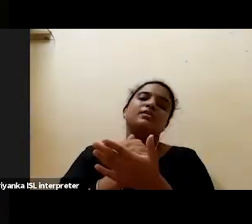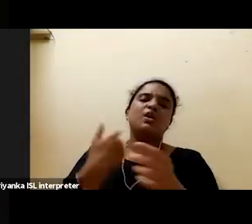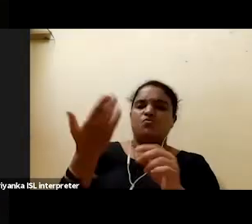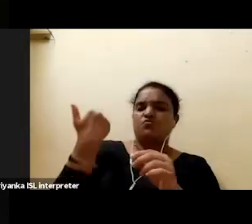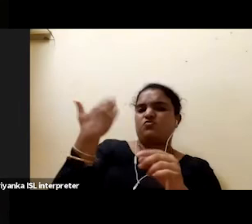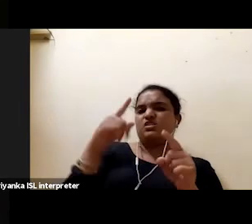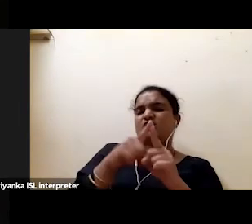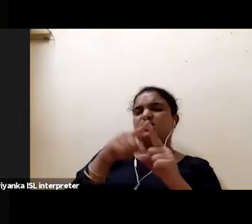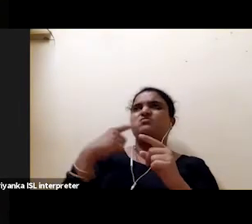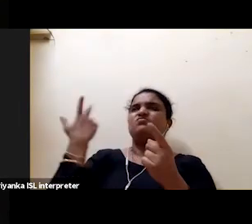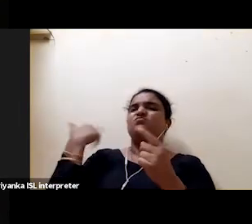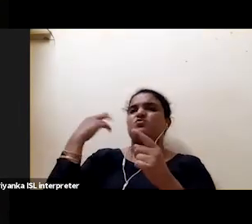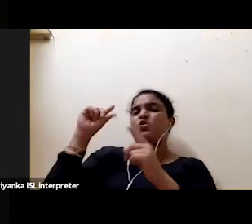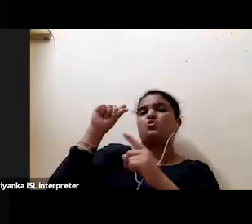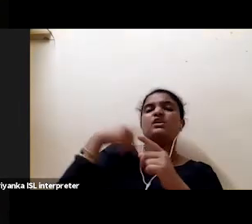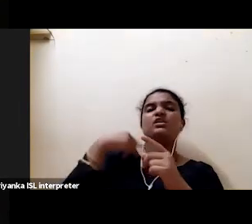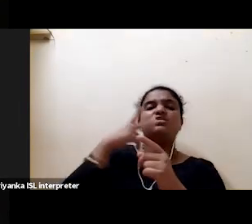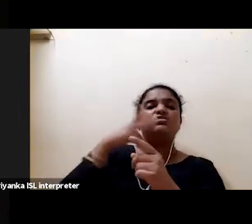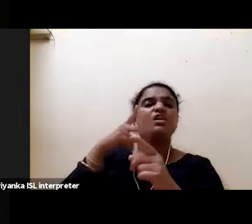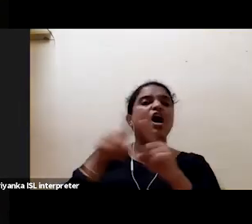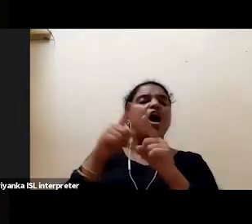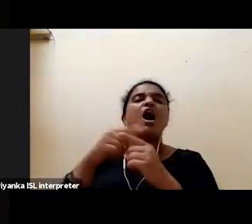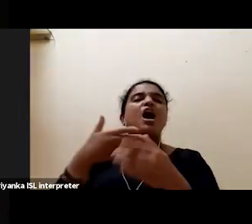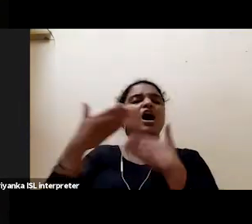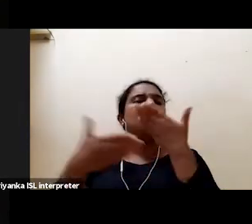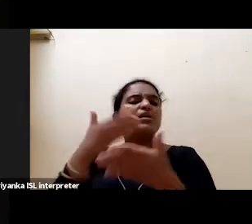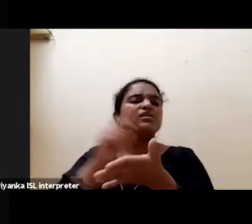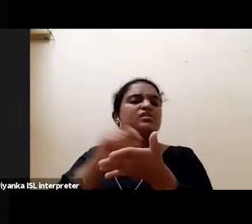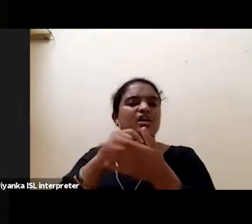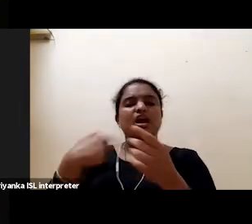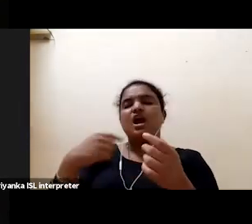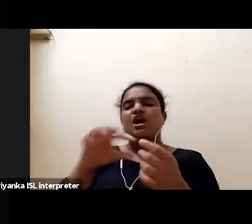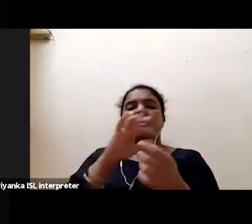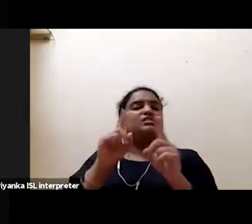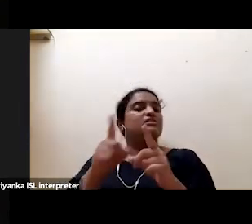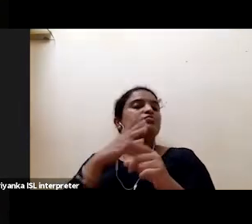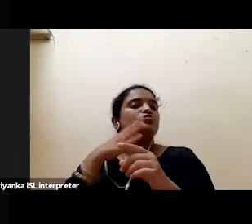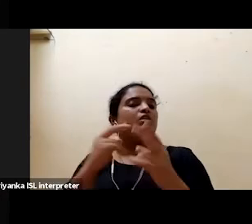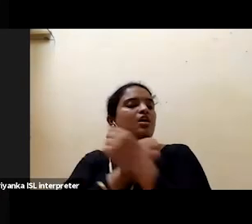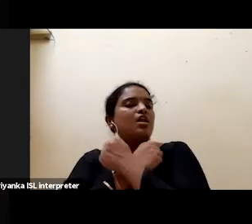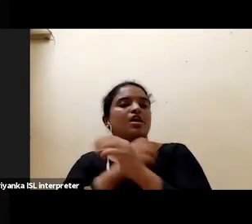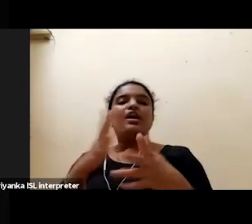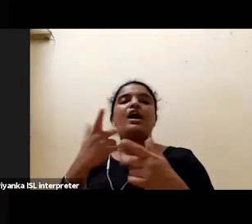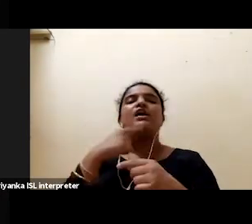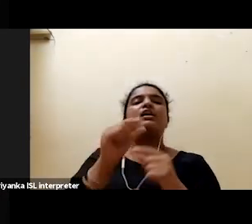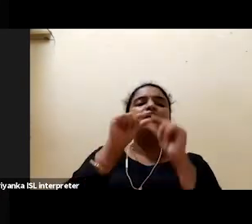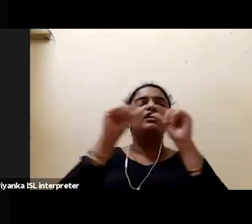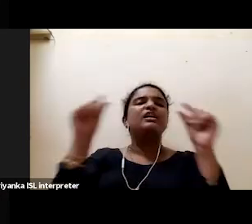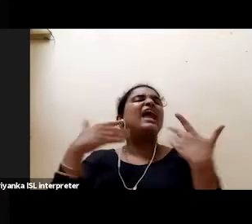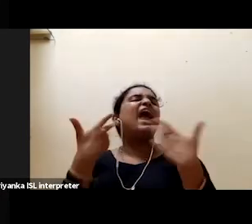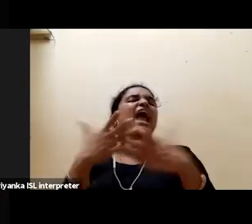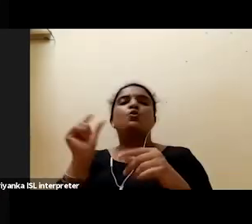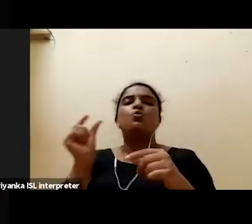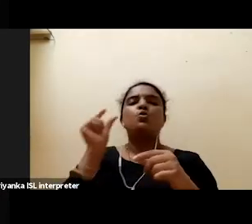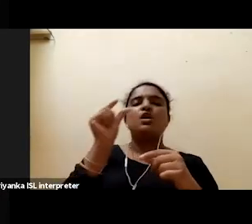on Twitter on this account, Advice to Writers, and I really love this quote. It said that any word you have to